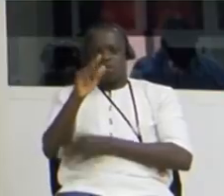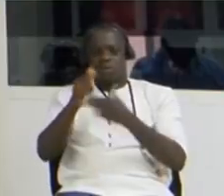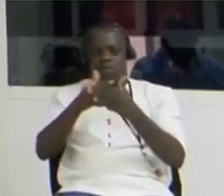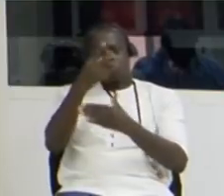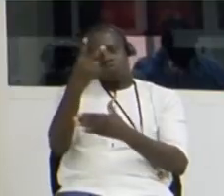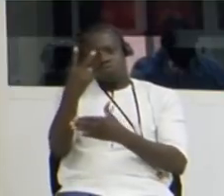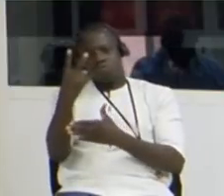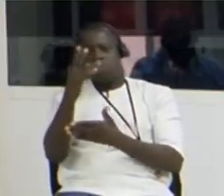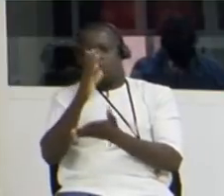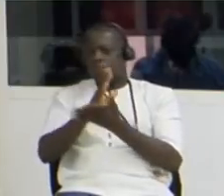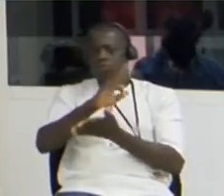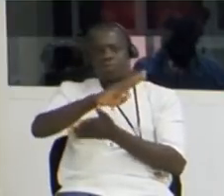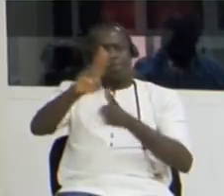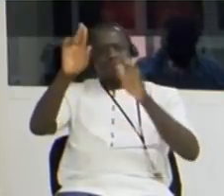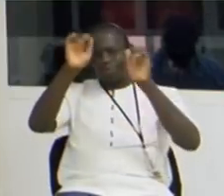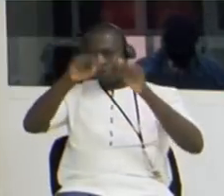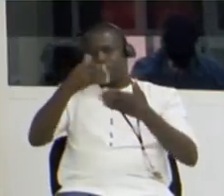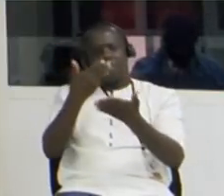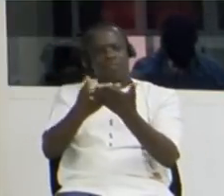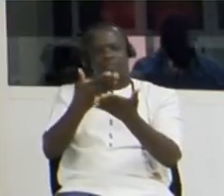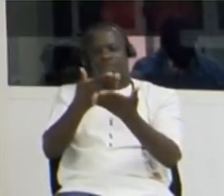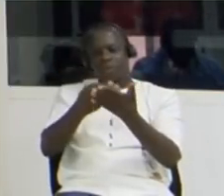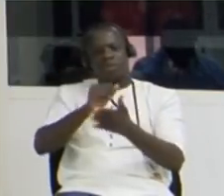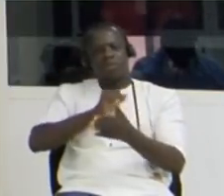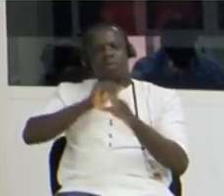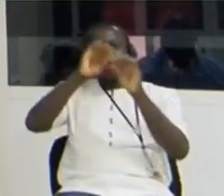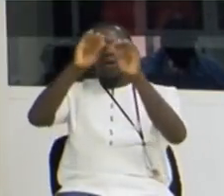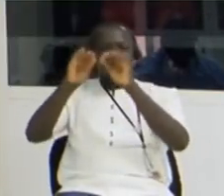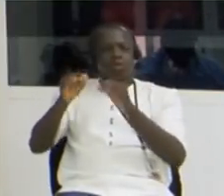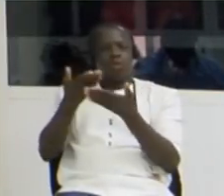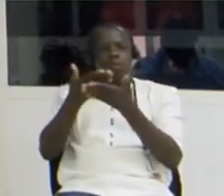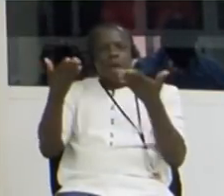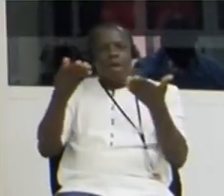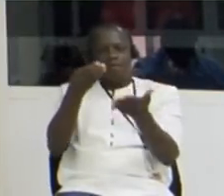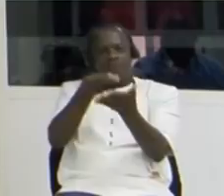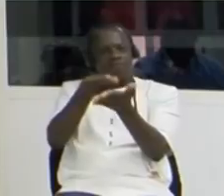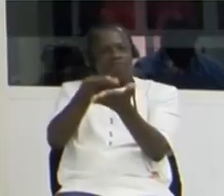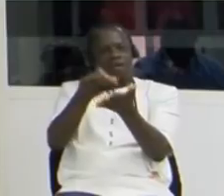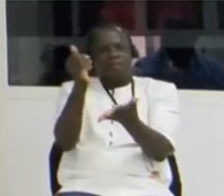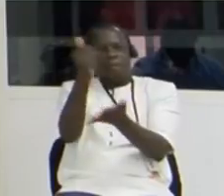who couldn't continue because the money, the funding was not forthcoming.